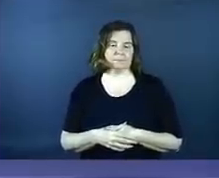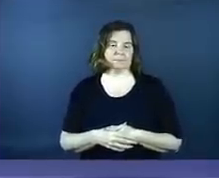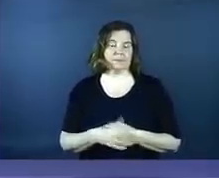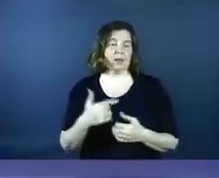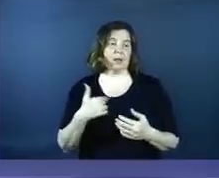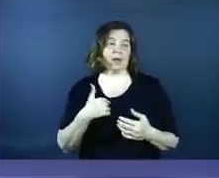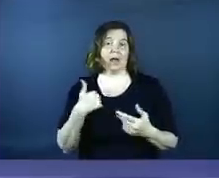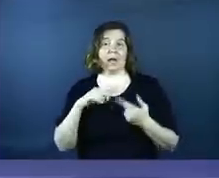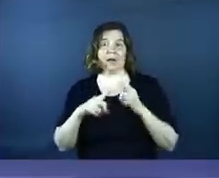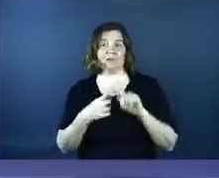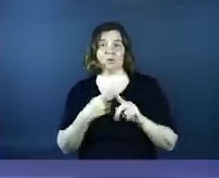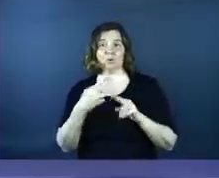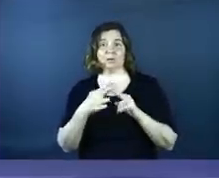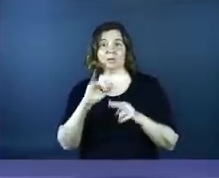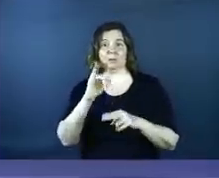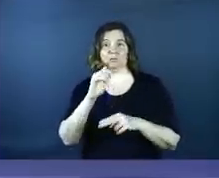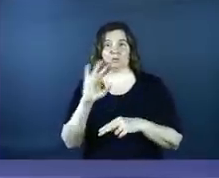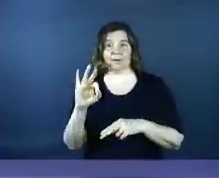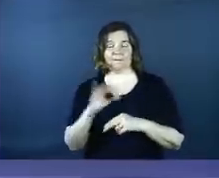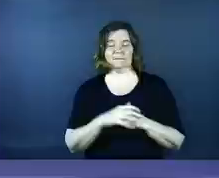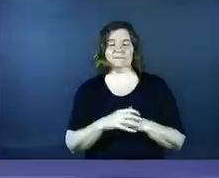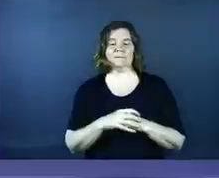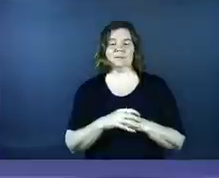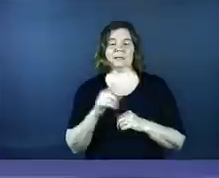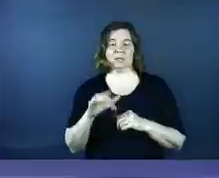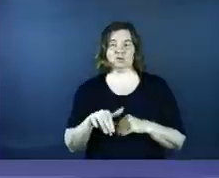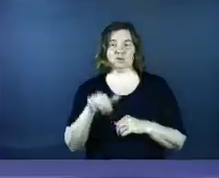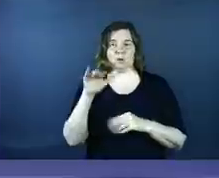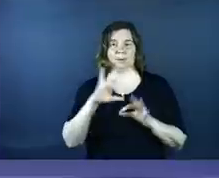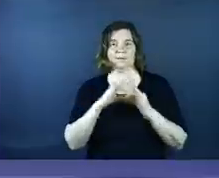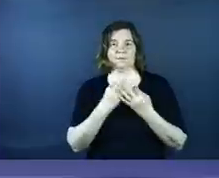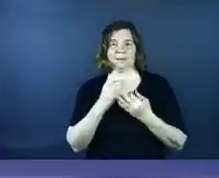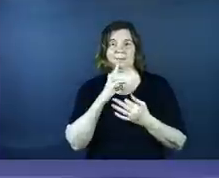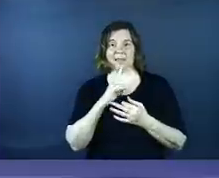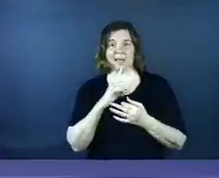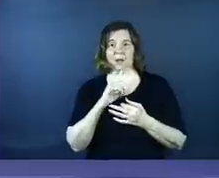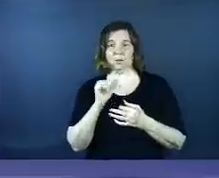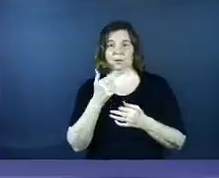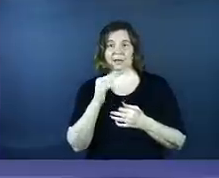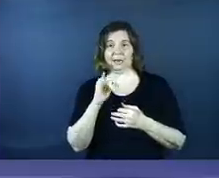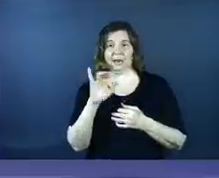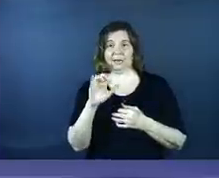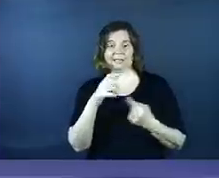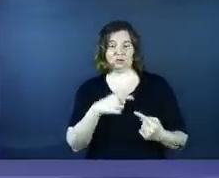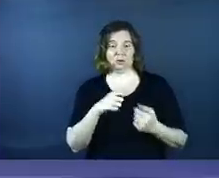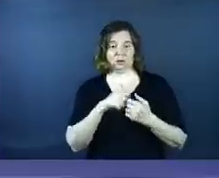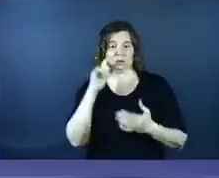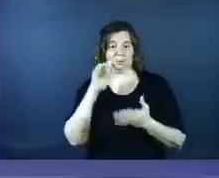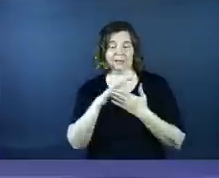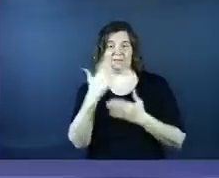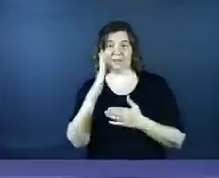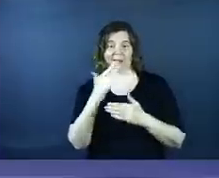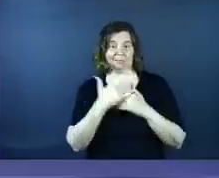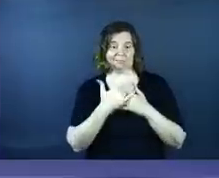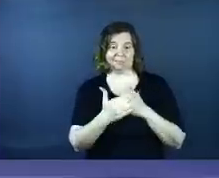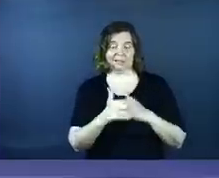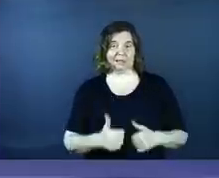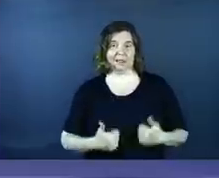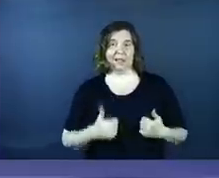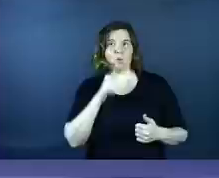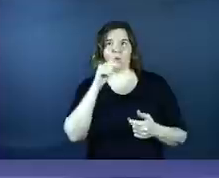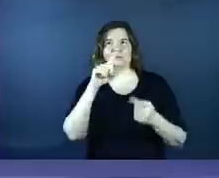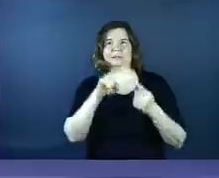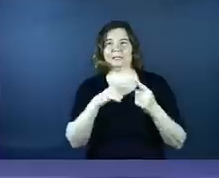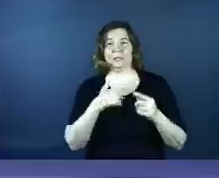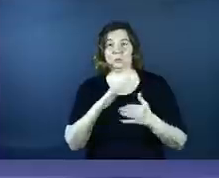I had a friend whose name was Jeff, and he grew up in a family that was agnostic, and he struggled to believe in God all of his life. It wasn't